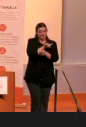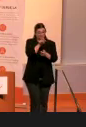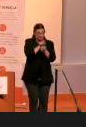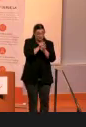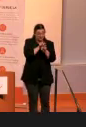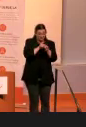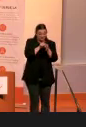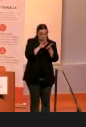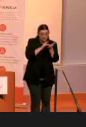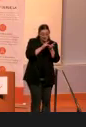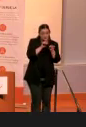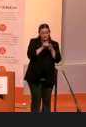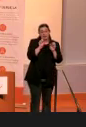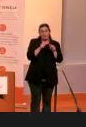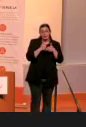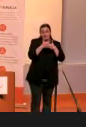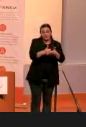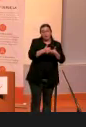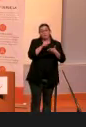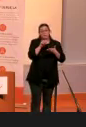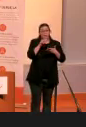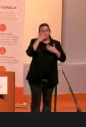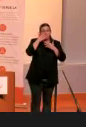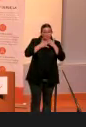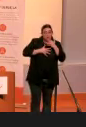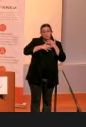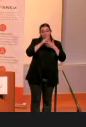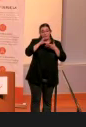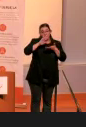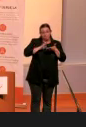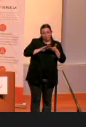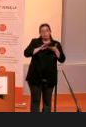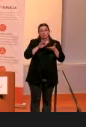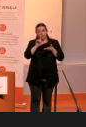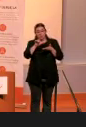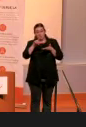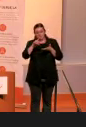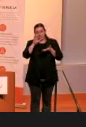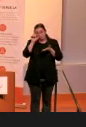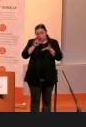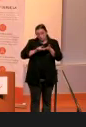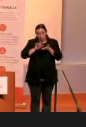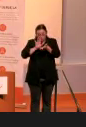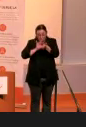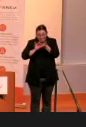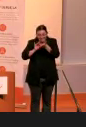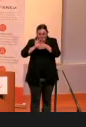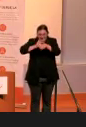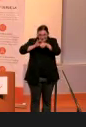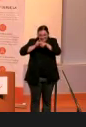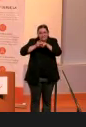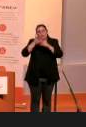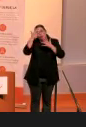hemolytic anemia. We know that rituximab is very good for people with low platelets. Unfortunately, the double-blind